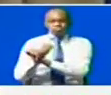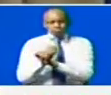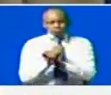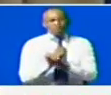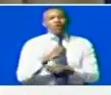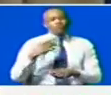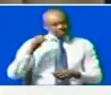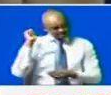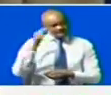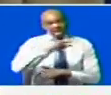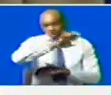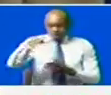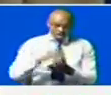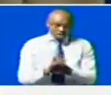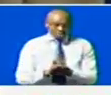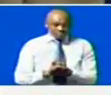of every Kenyan.